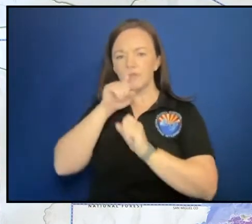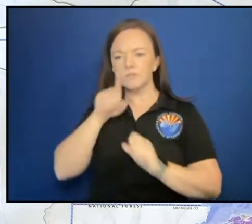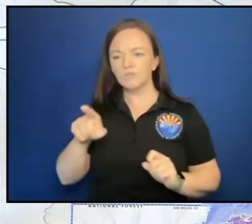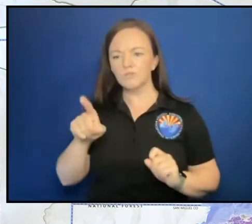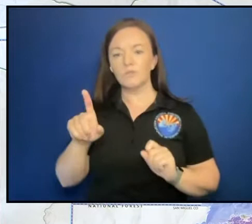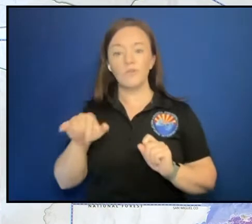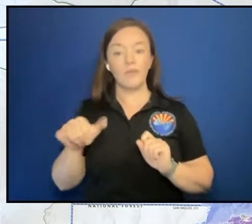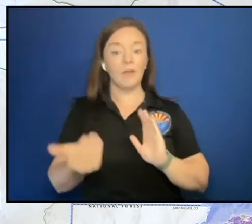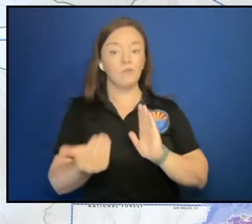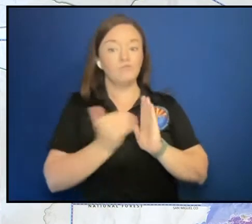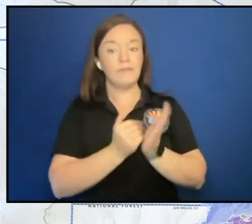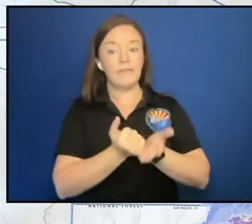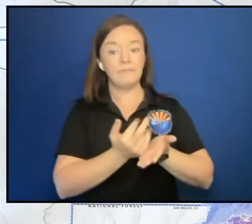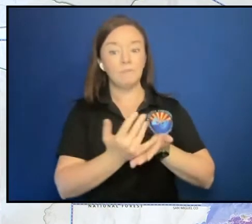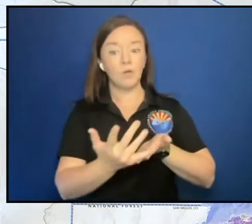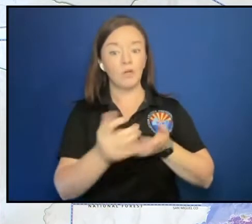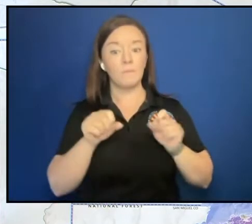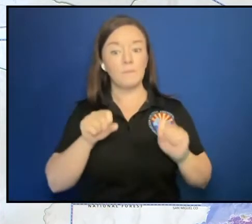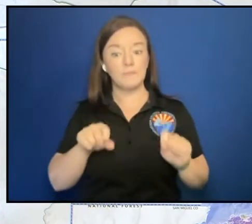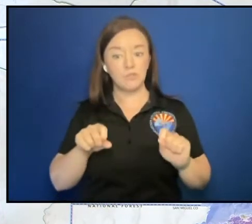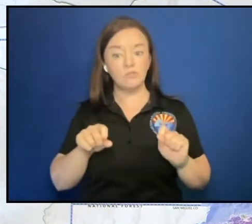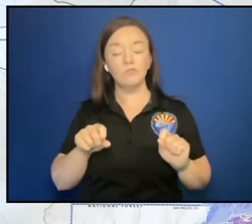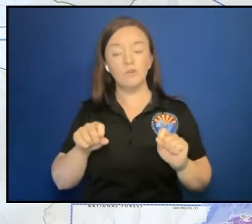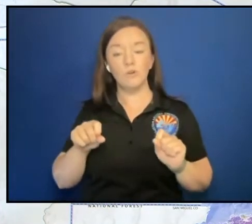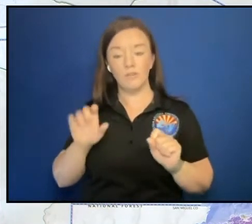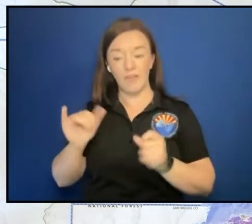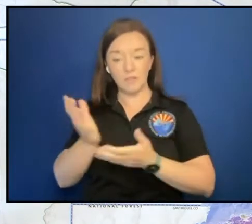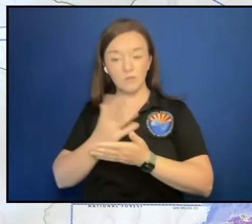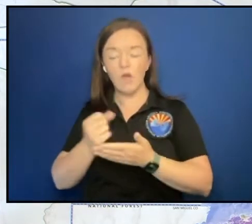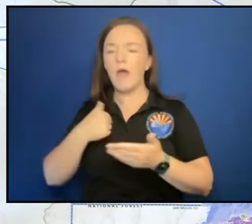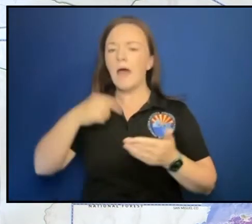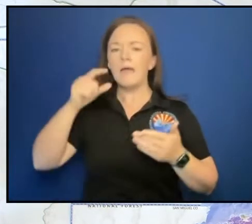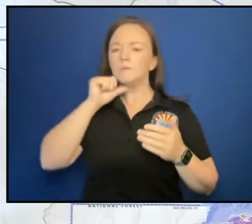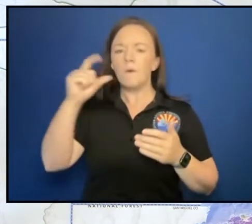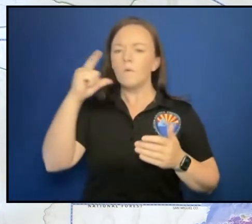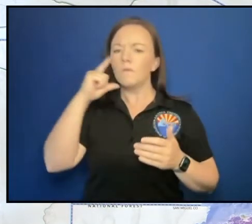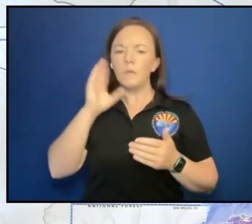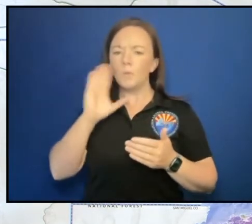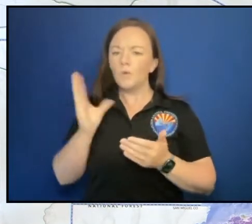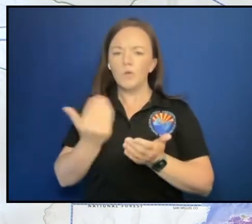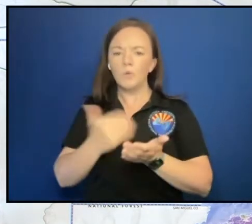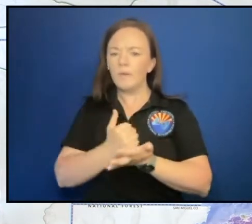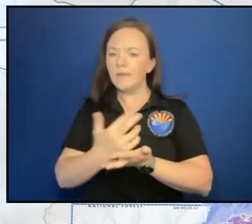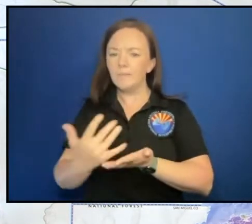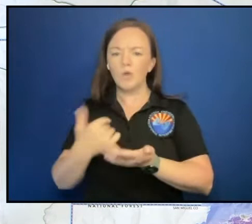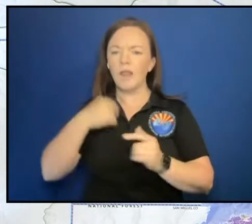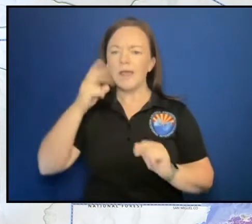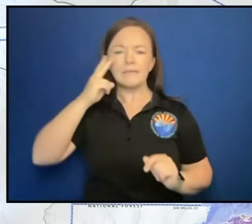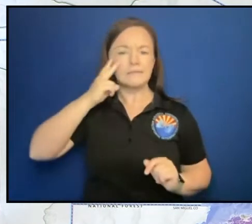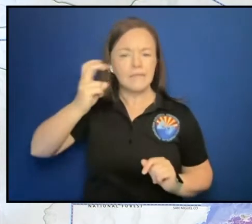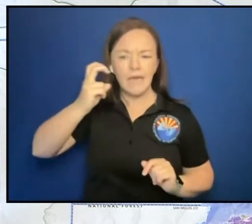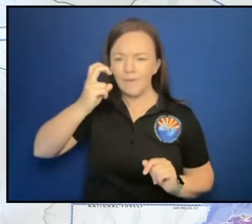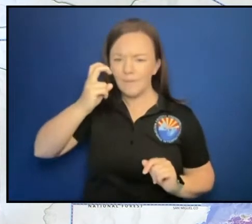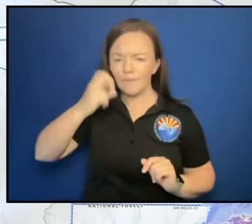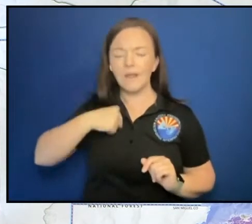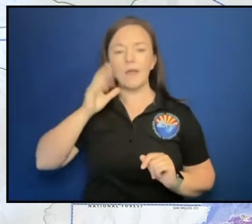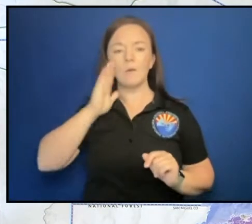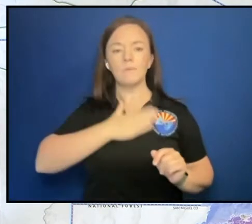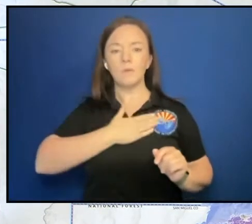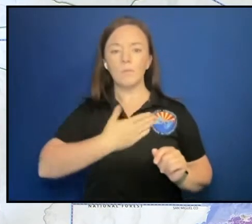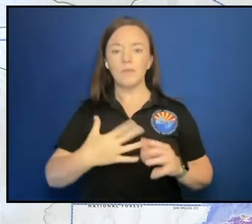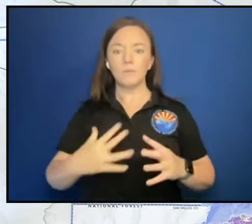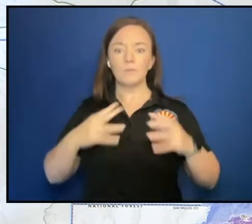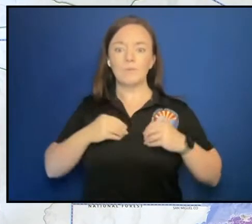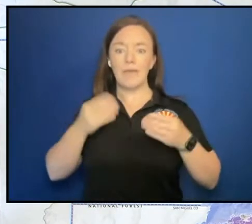talked about before, that's no longer exists. I don't think it exists. Matter of fact, I'd be willing to take that bet